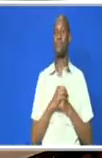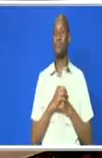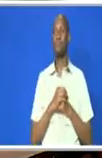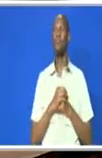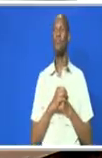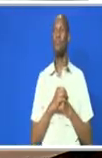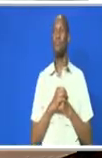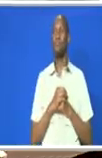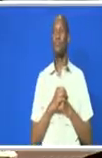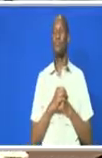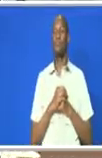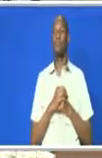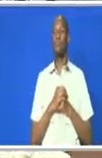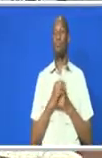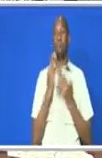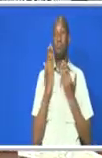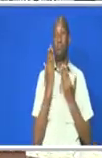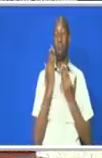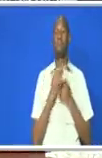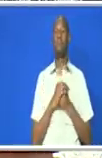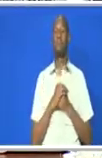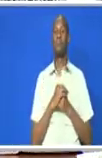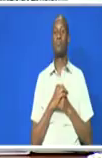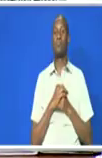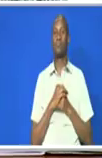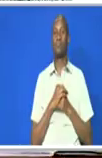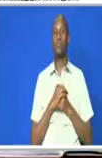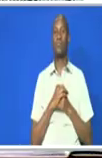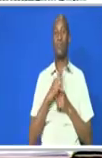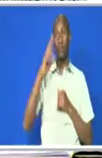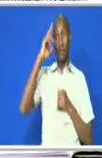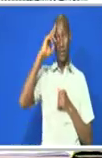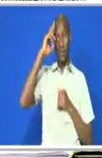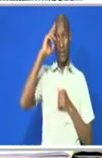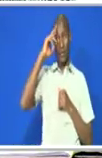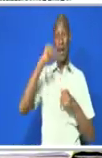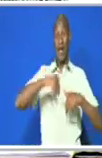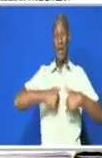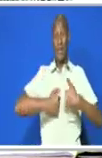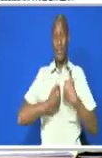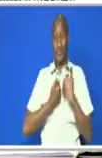Let us look at this chart here. Let us remind ourselves